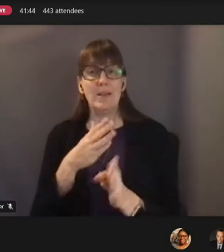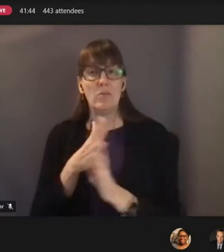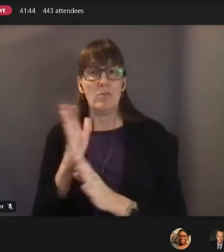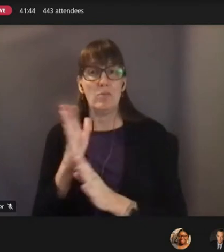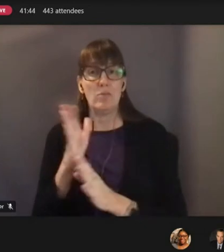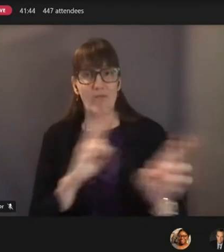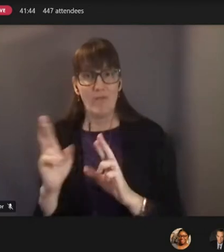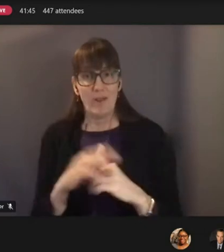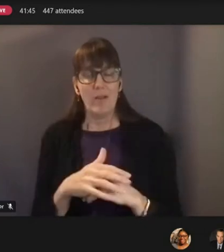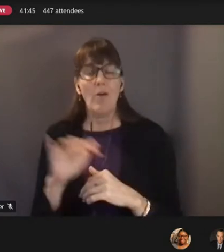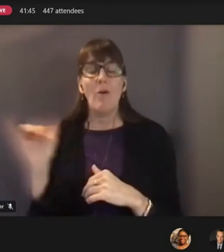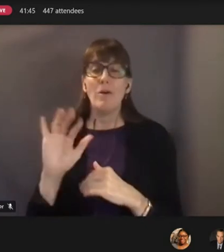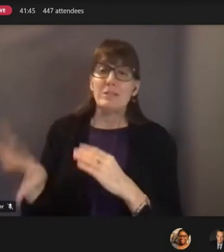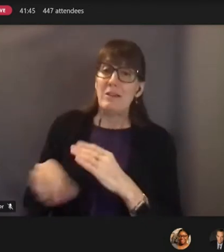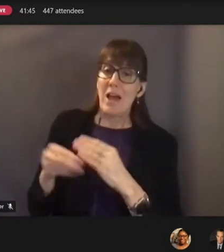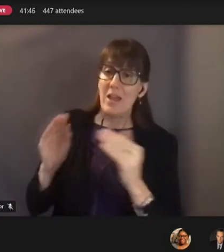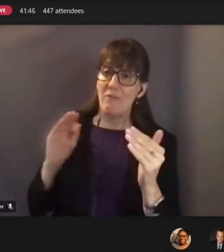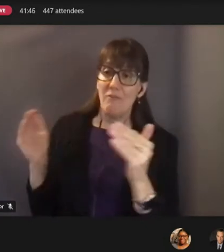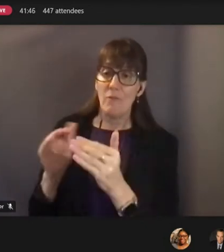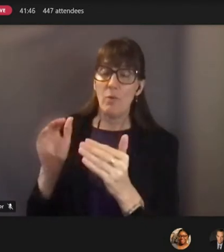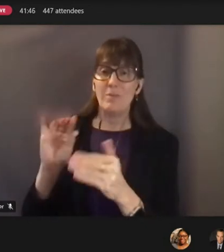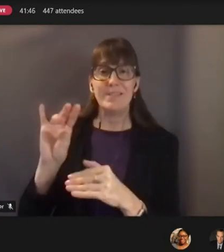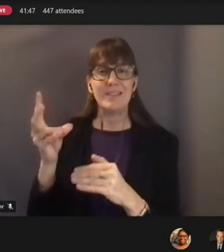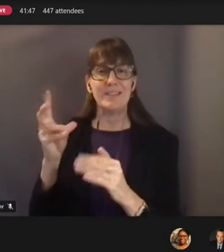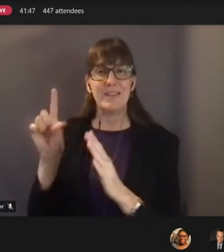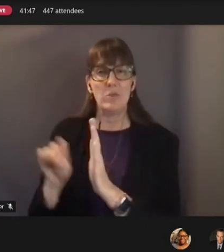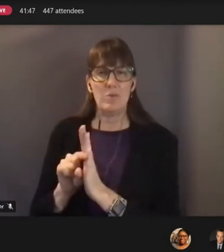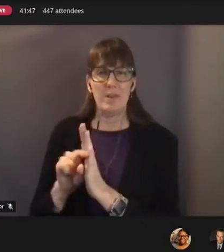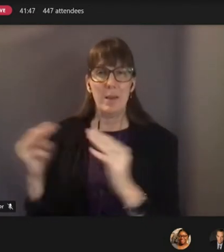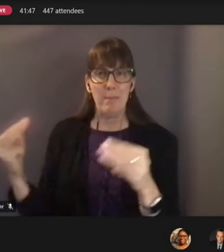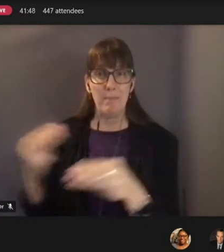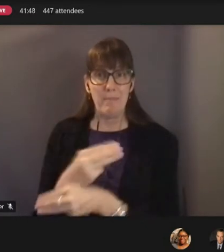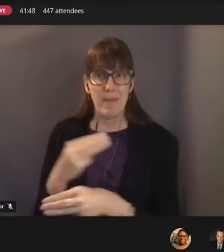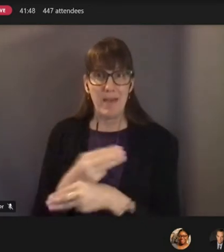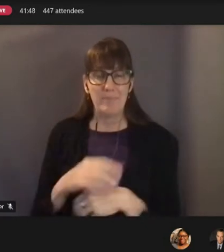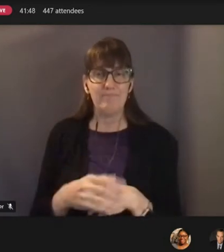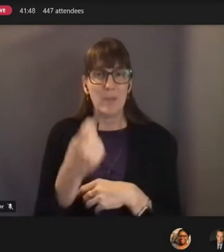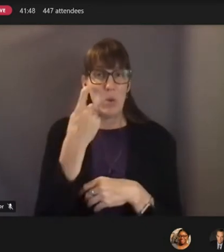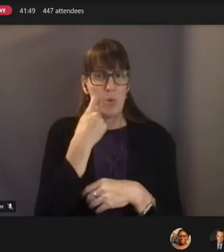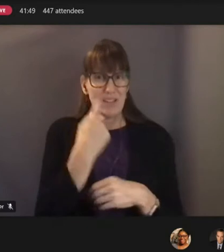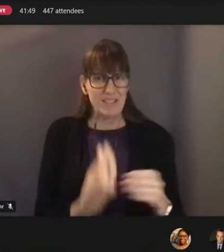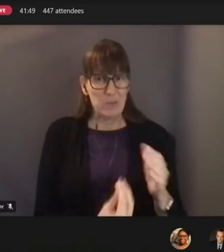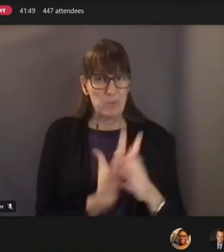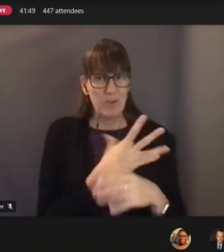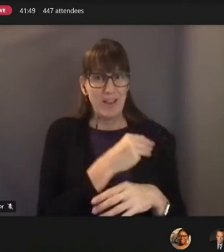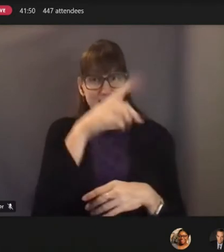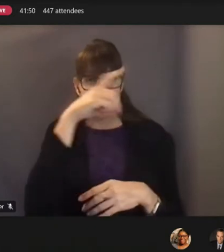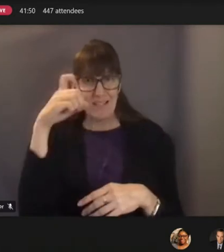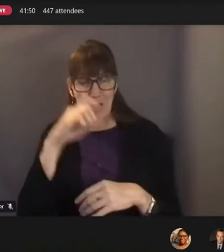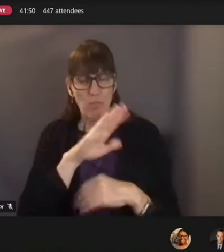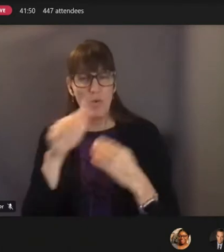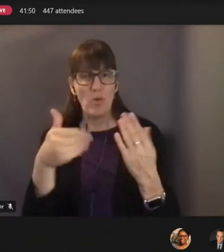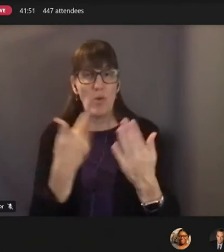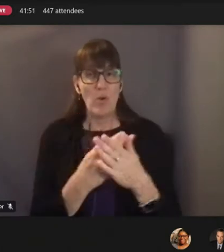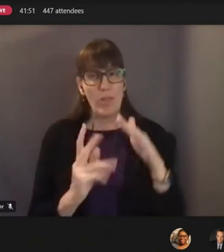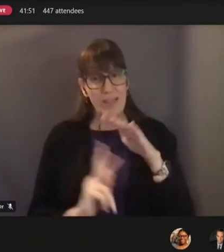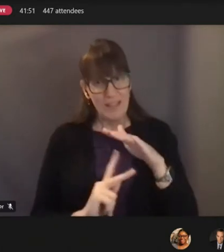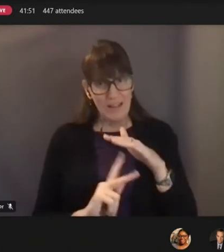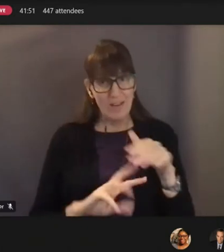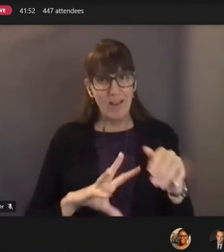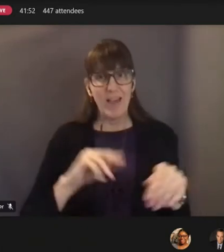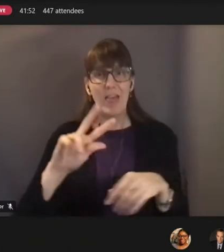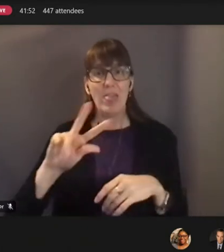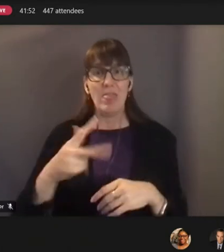math. This past spring and throughout the summer, all of our kindergarten through third grade educators participated in a Science of